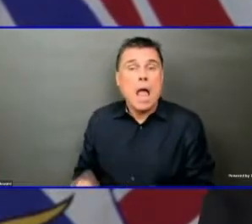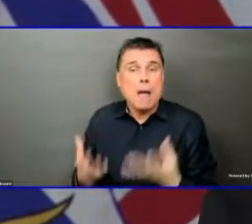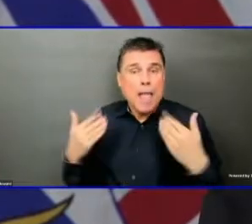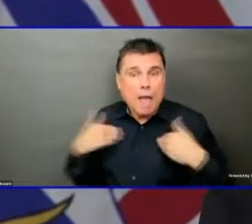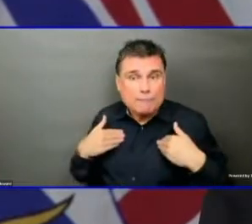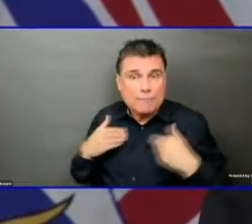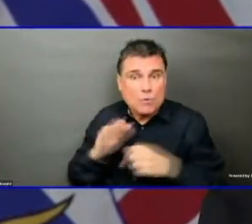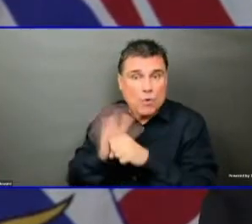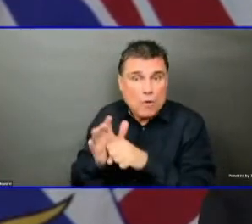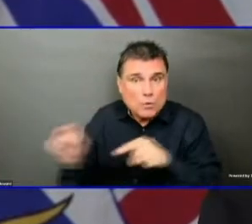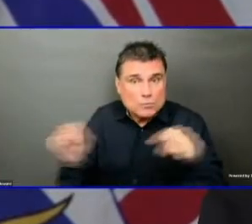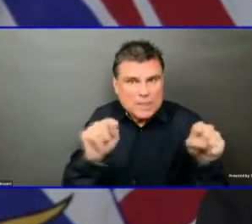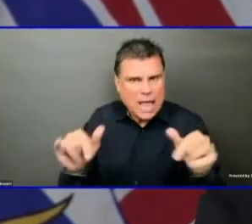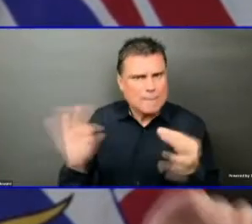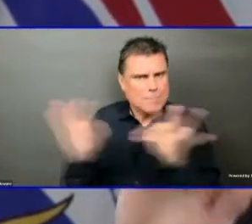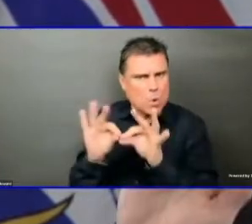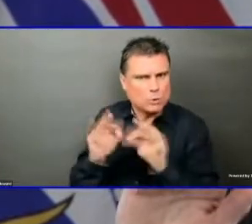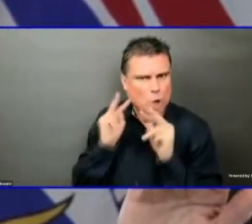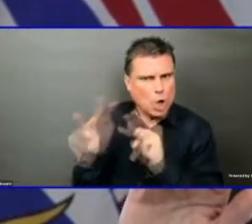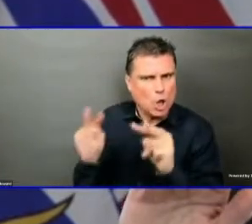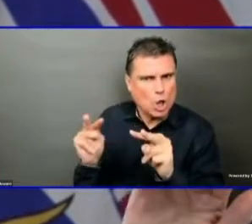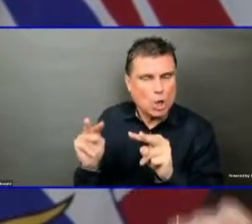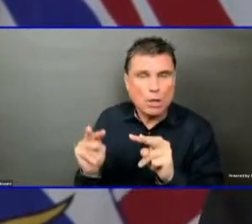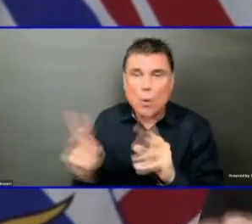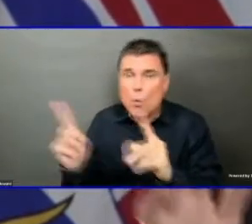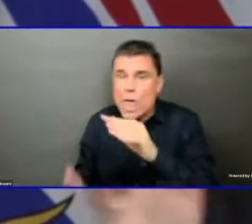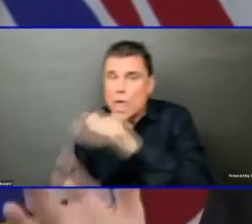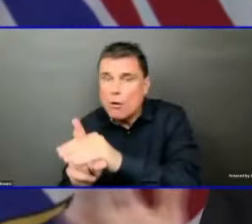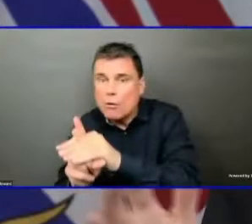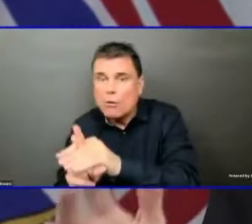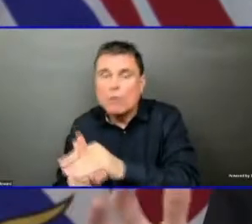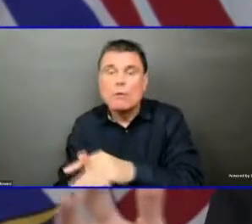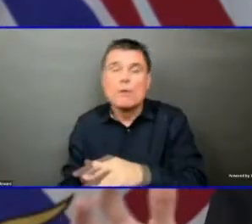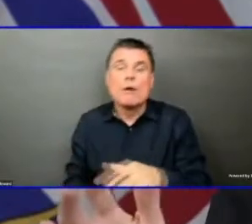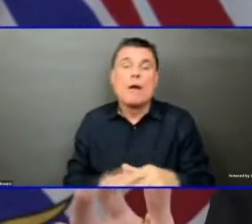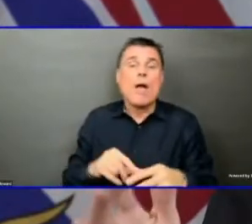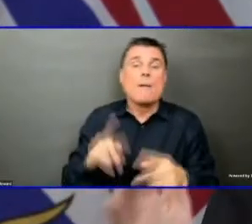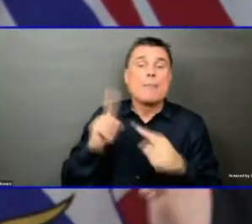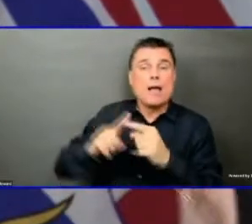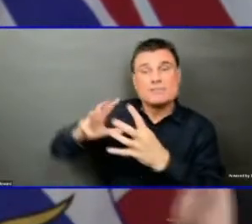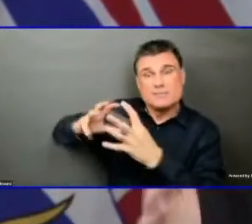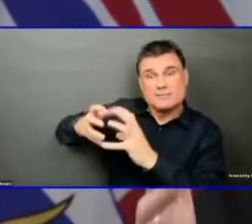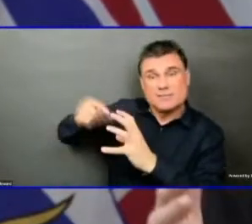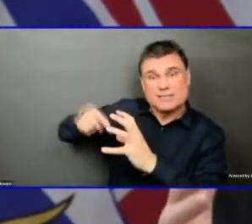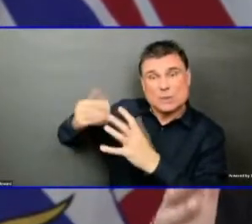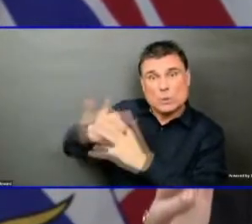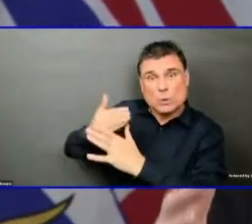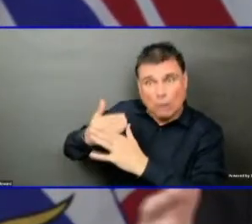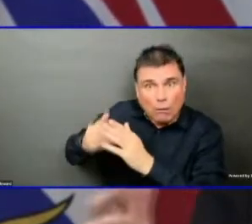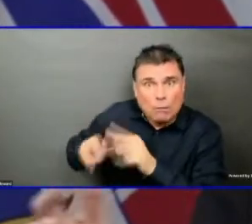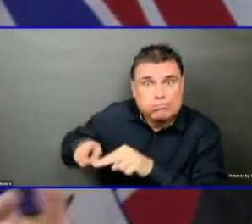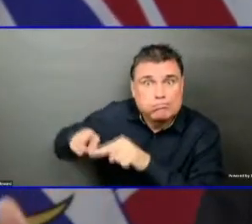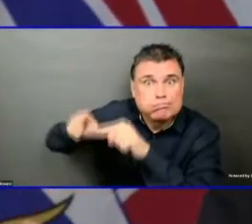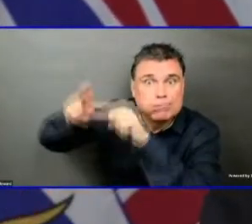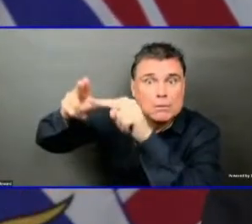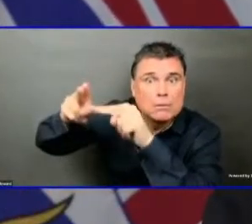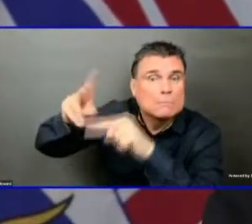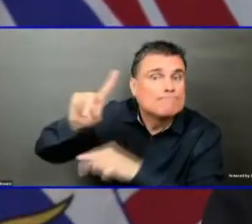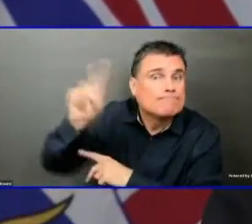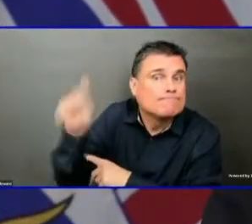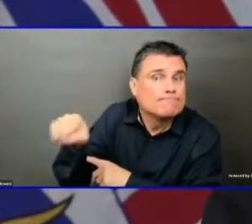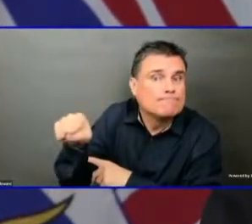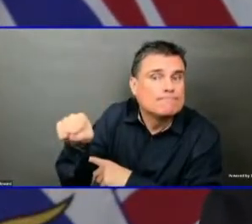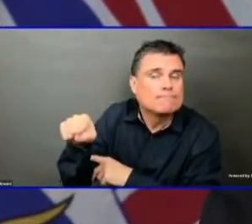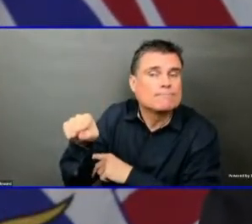whether these variants are taking off or increasing. So part of it is having that more detailed multi-layered surveillance